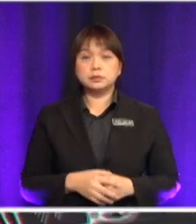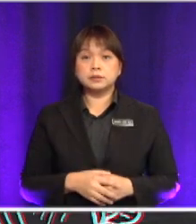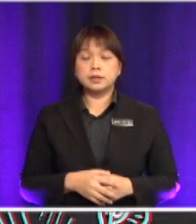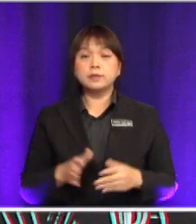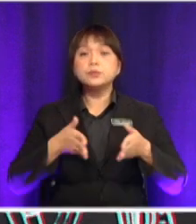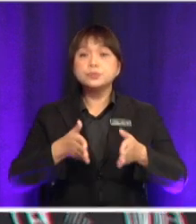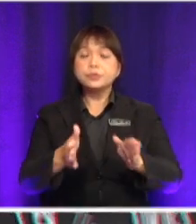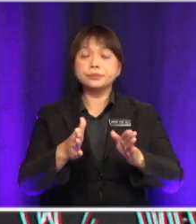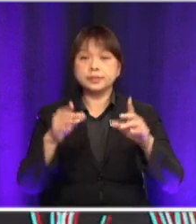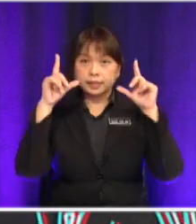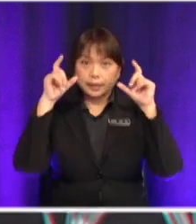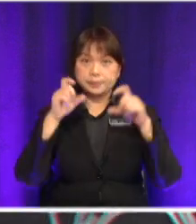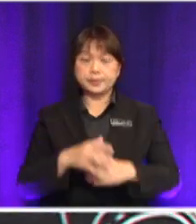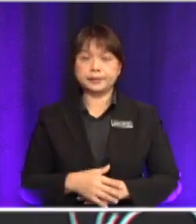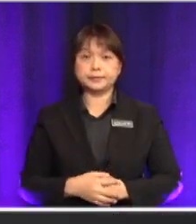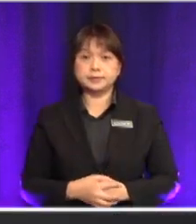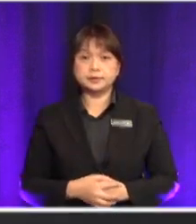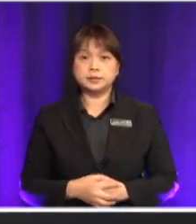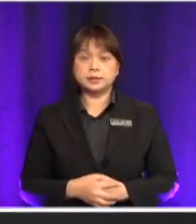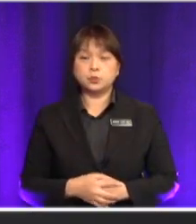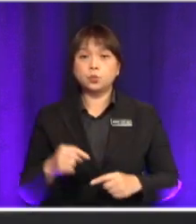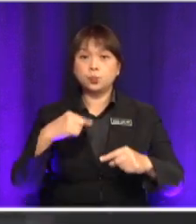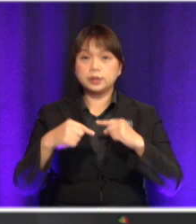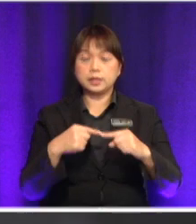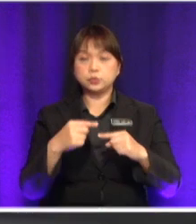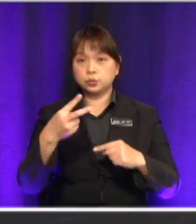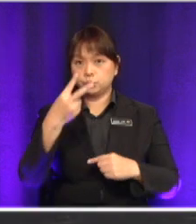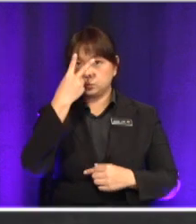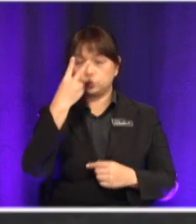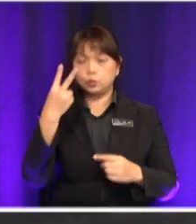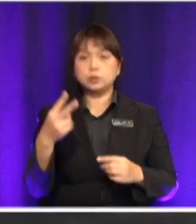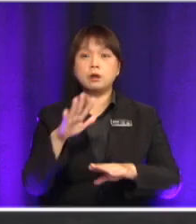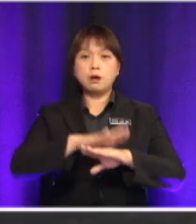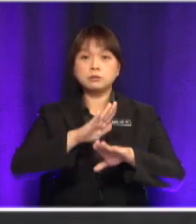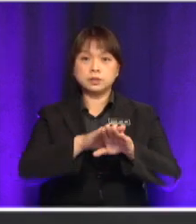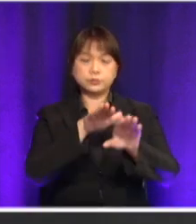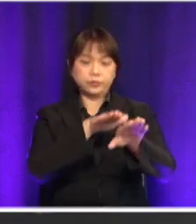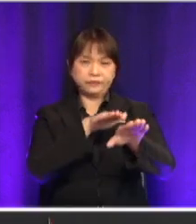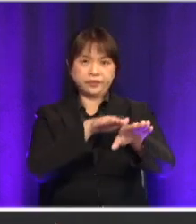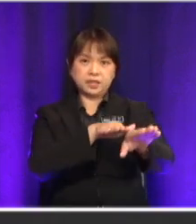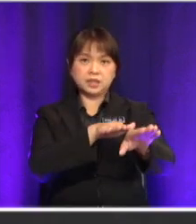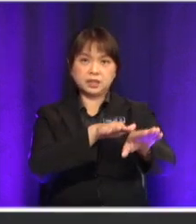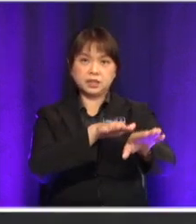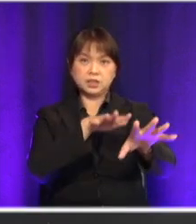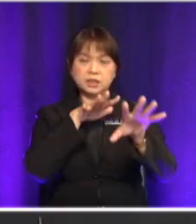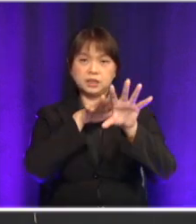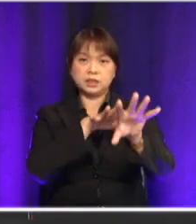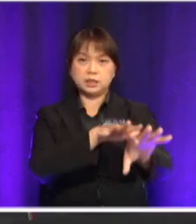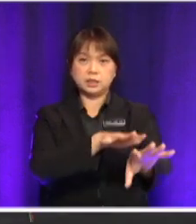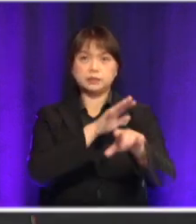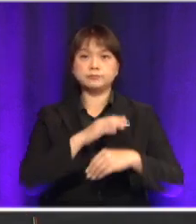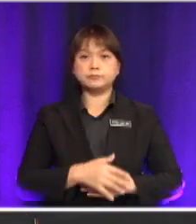people can check on it and they will come and fix it later. And then also, there is also cameras in the streets and